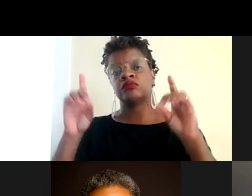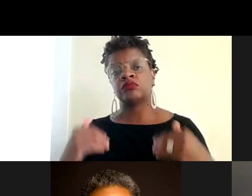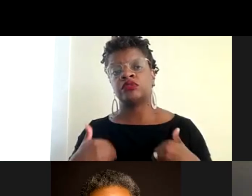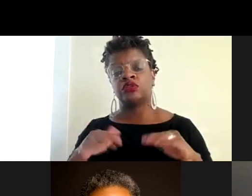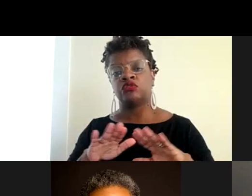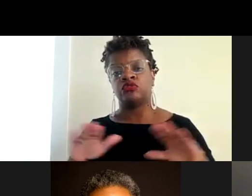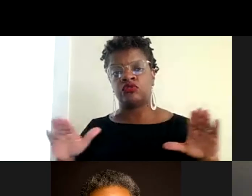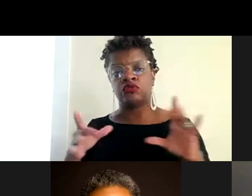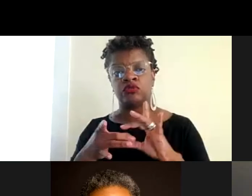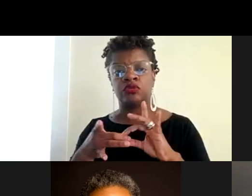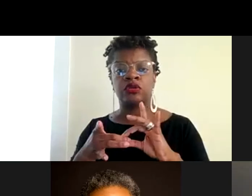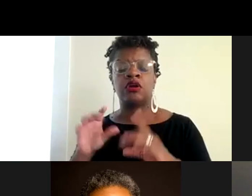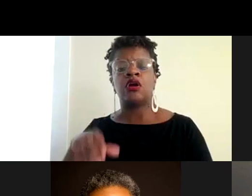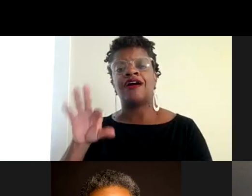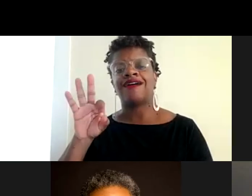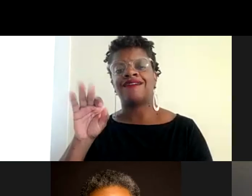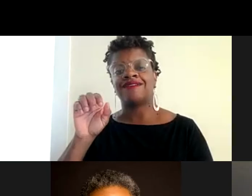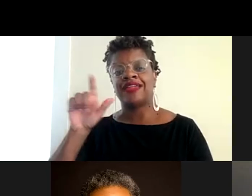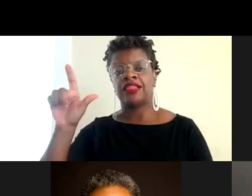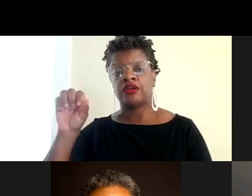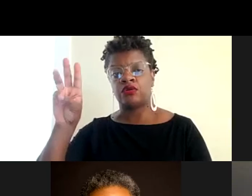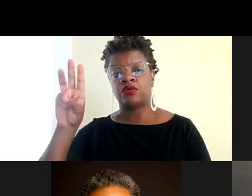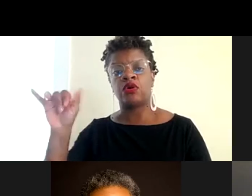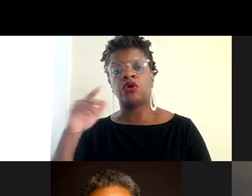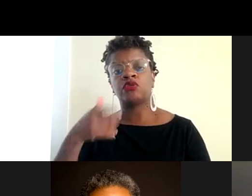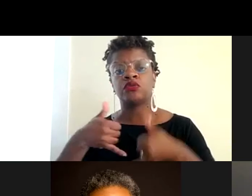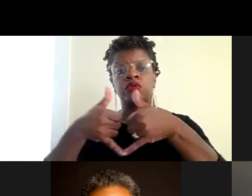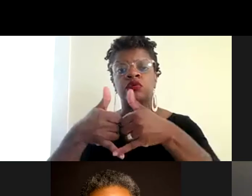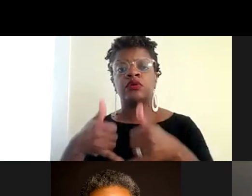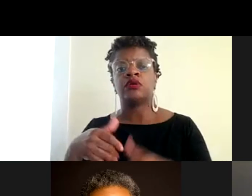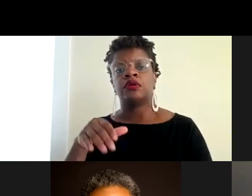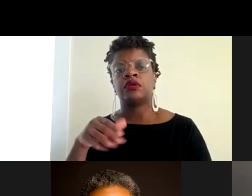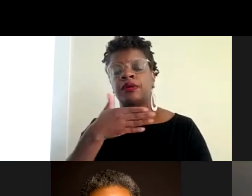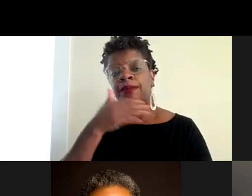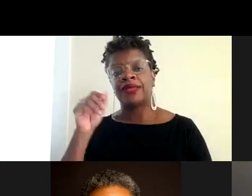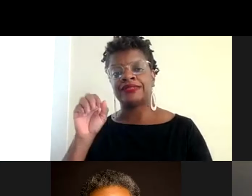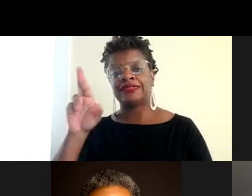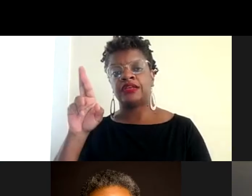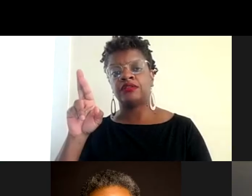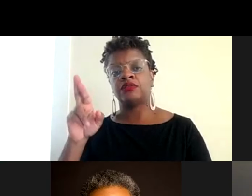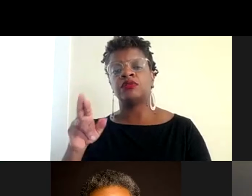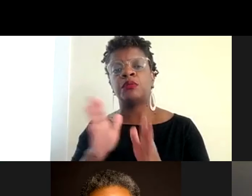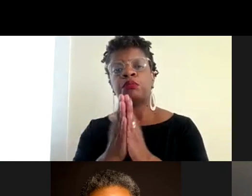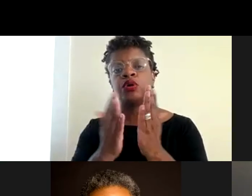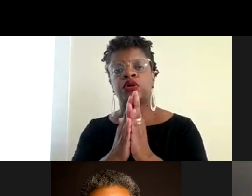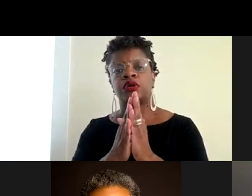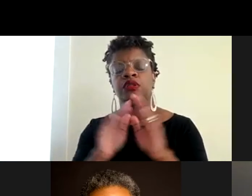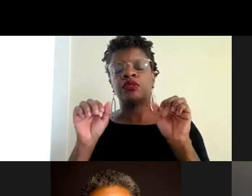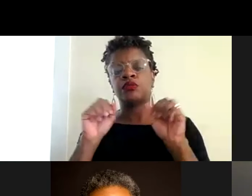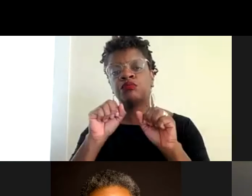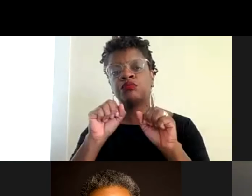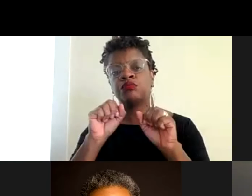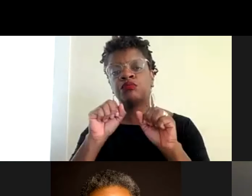Leaders Circle Fellow and the author of the award-winning bestseller book, The Brilliance of Black Boys, Cultivating School